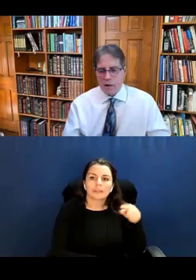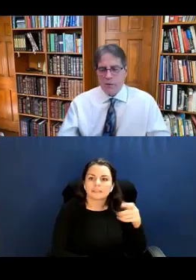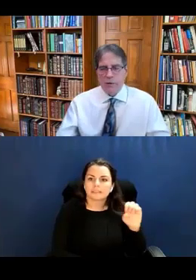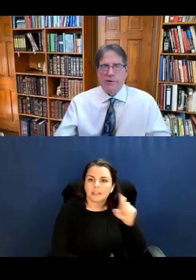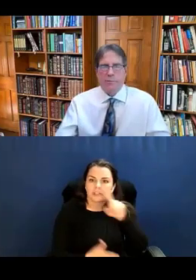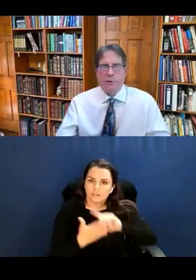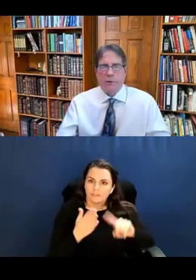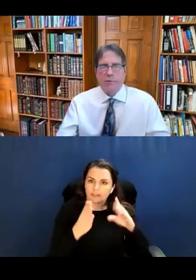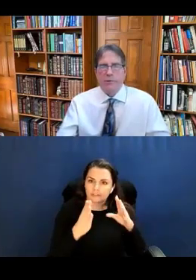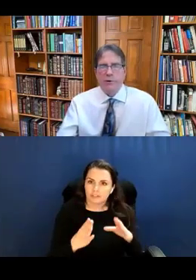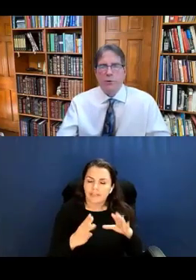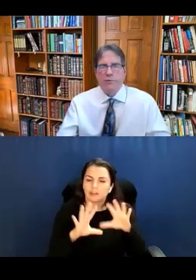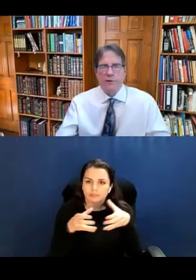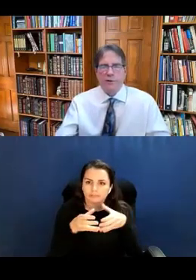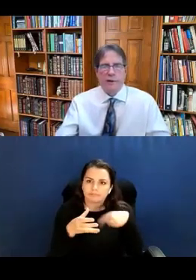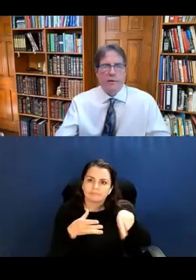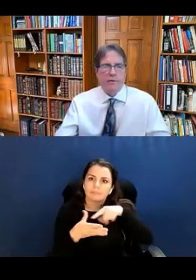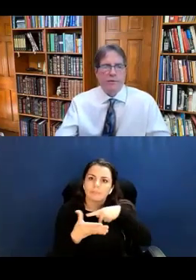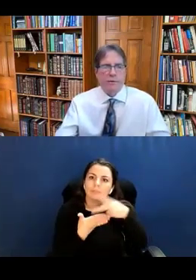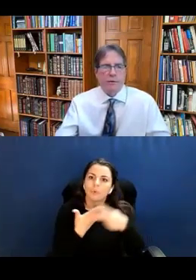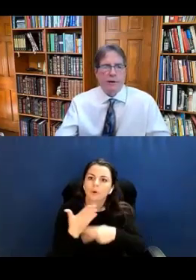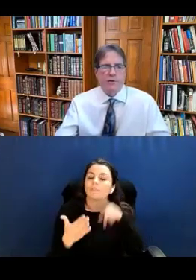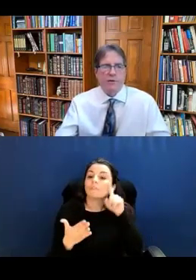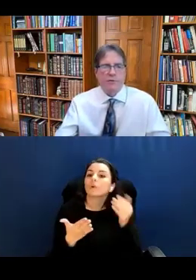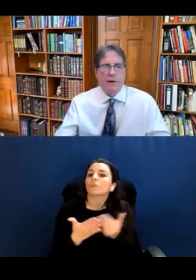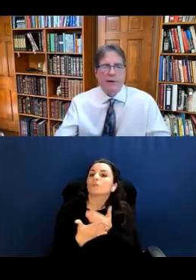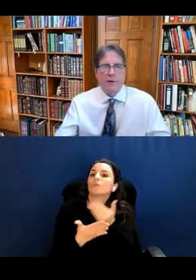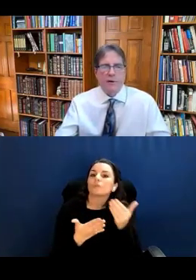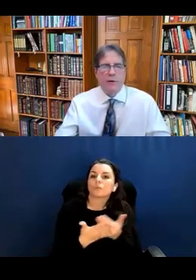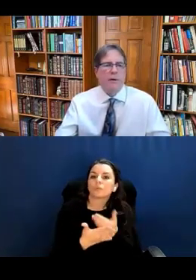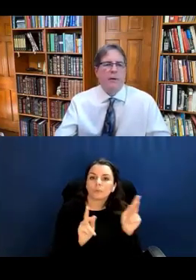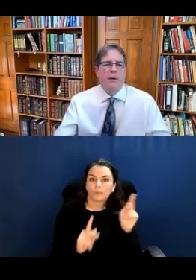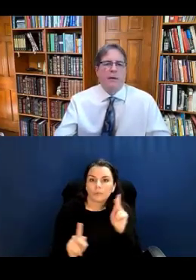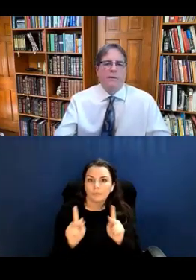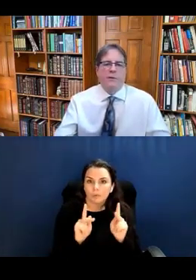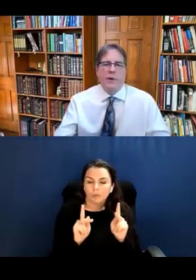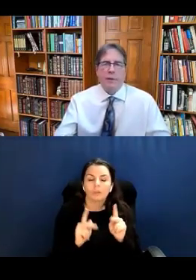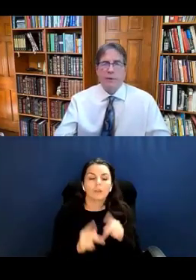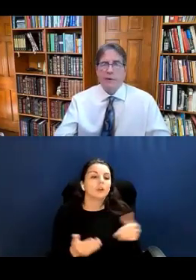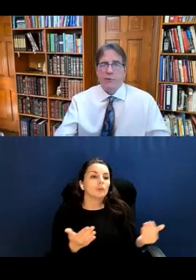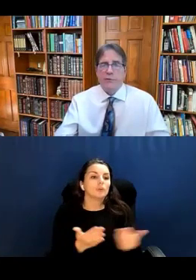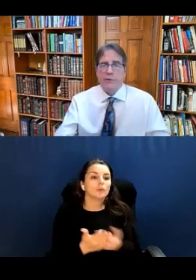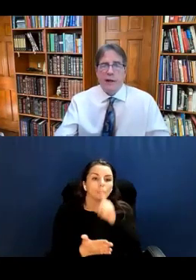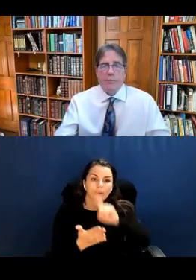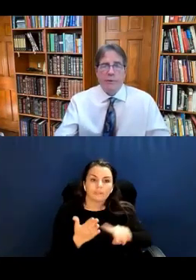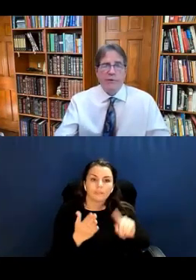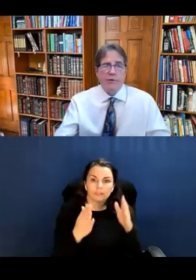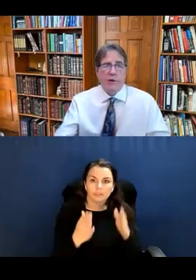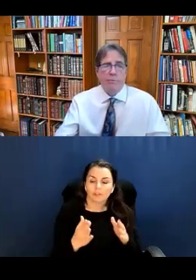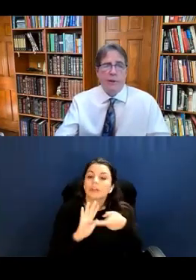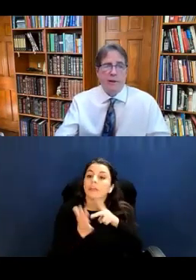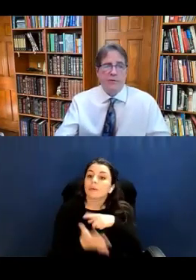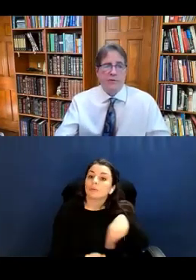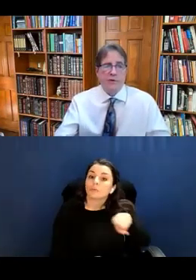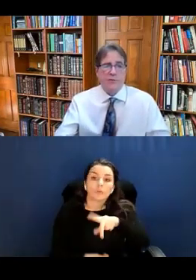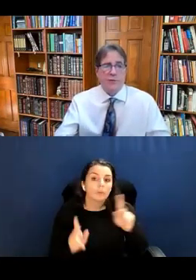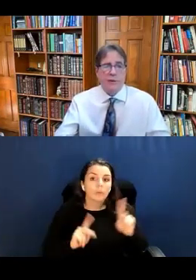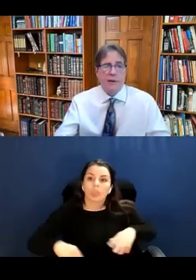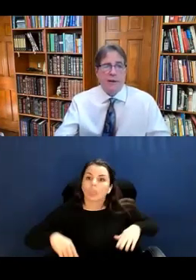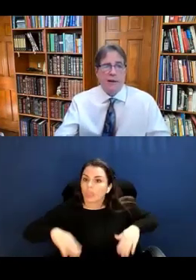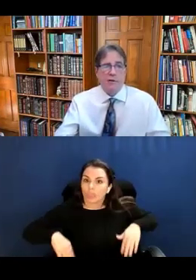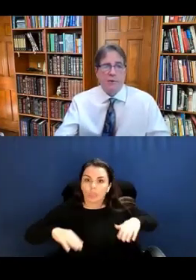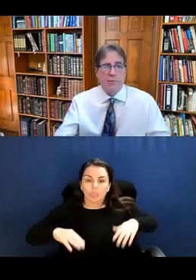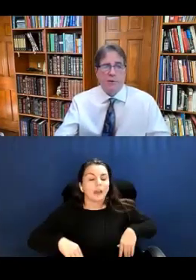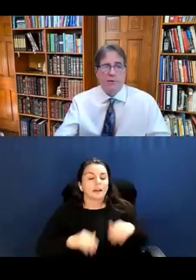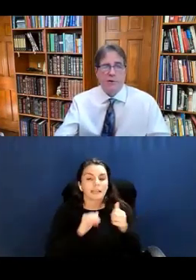started out as a program for new investigators, as defined here. These are applicants who have not previously competed